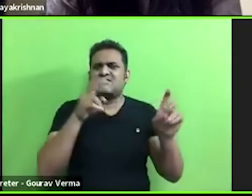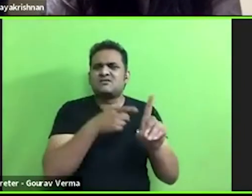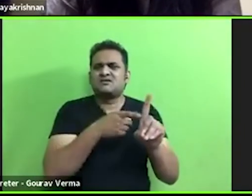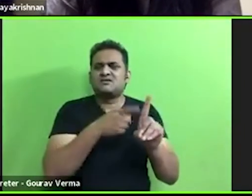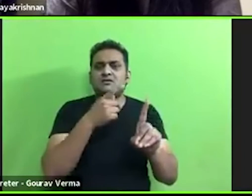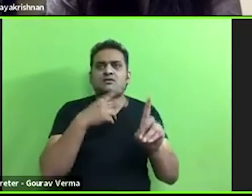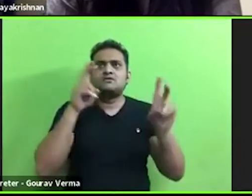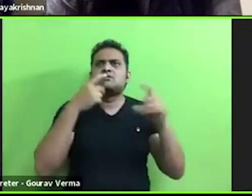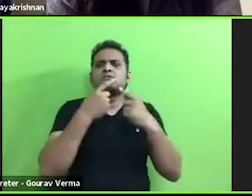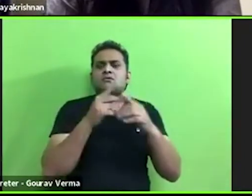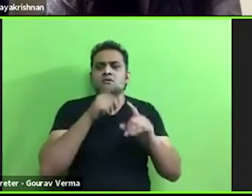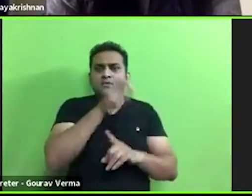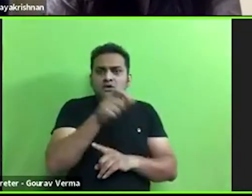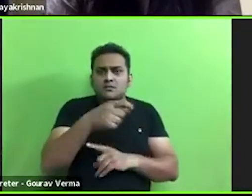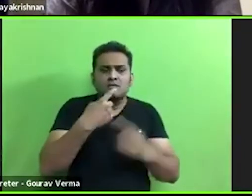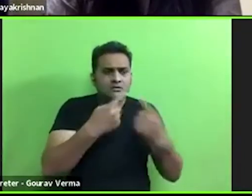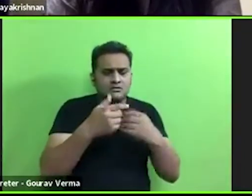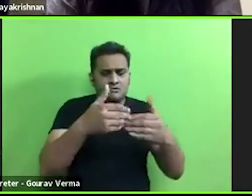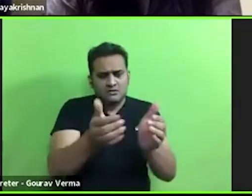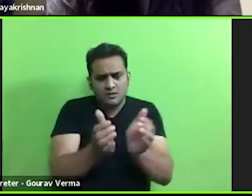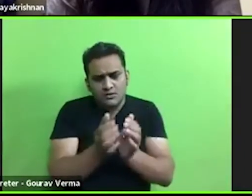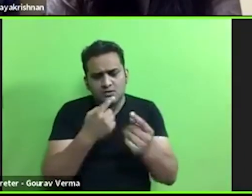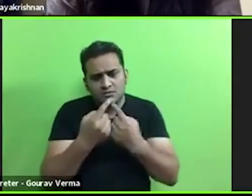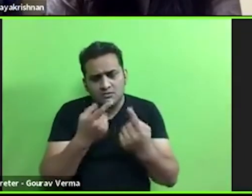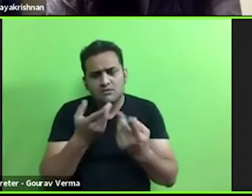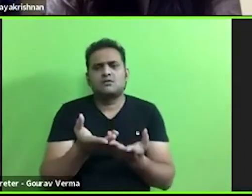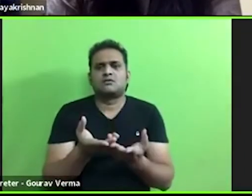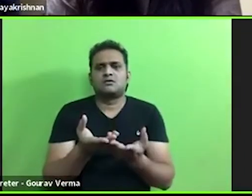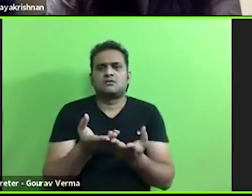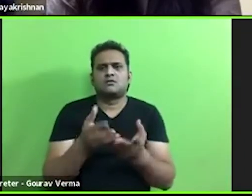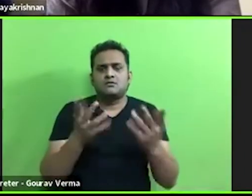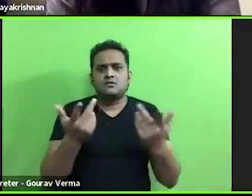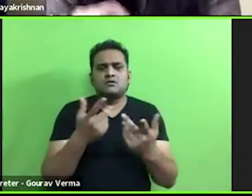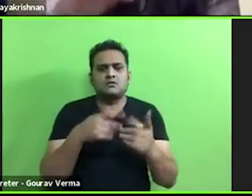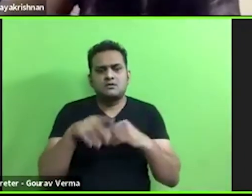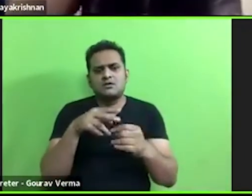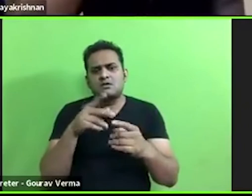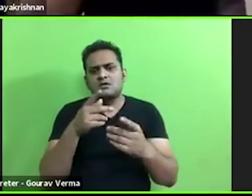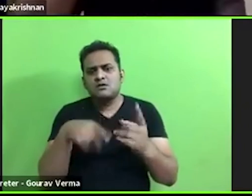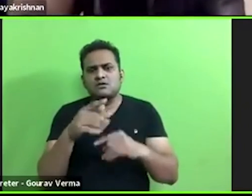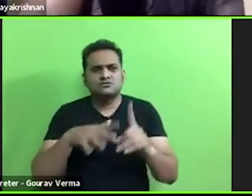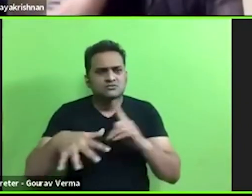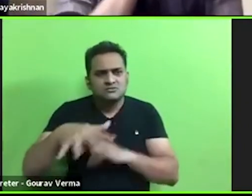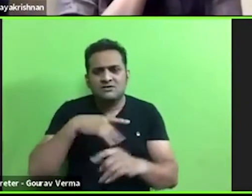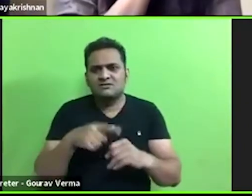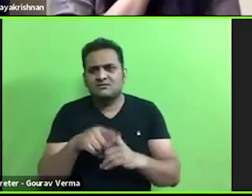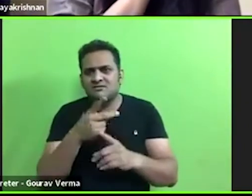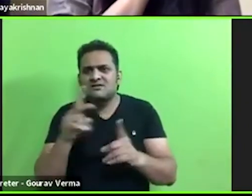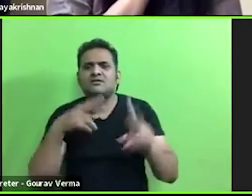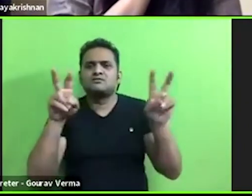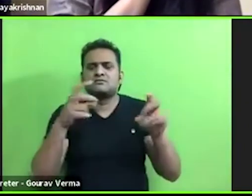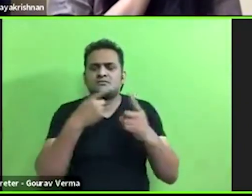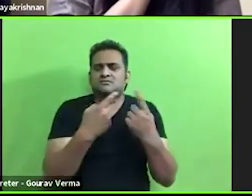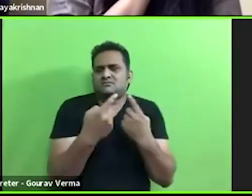people. We're talking about people, communities, and we're talking about this, their nature and their situation in society and oppression. So I think